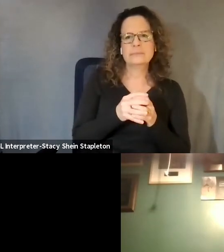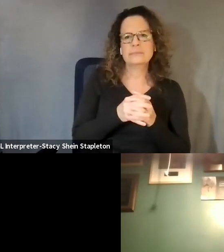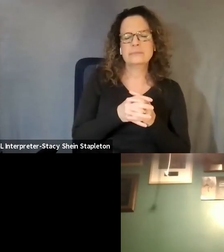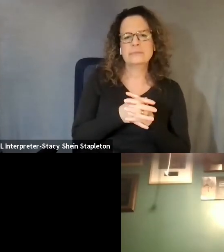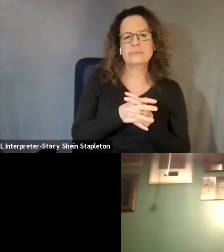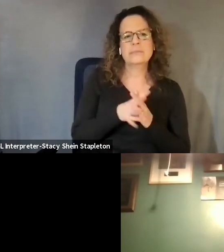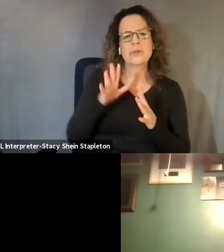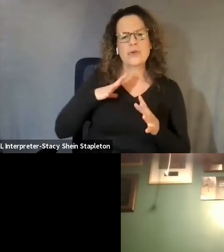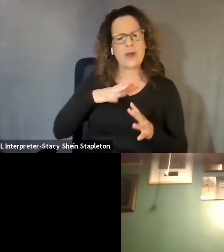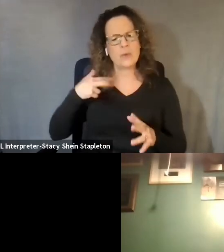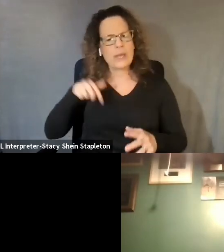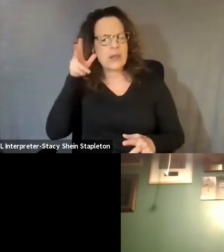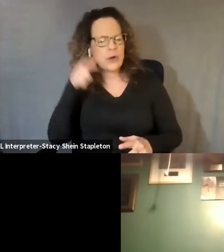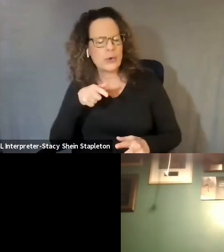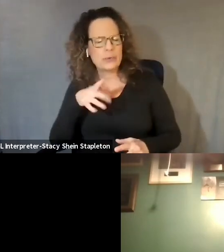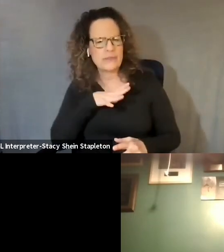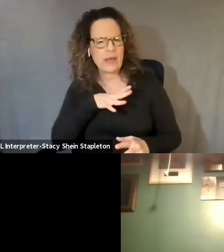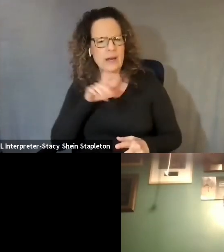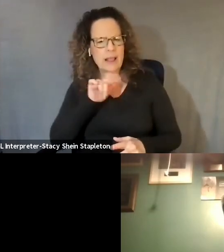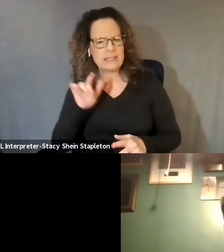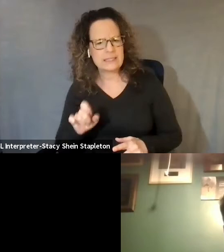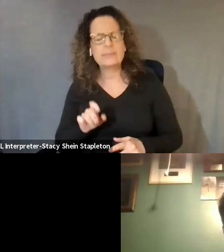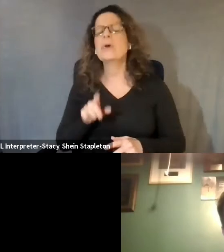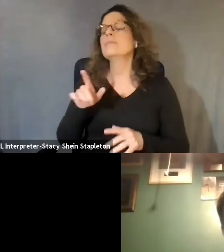you're fine. We can hear you. Okay.